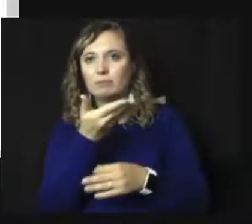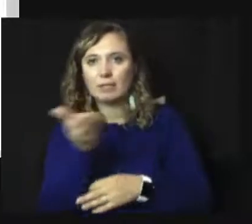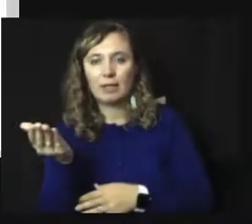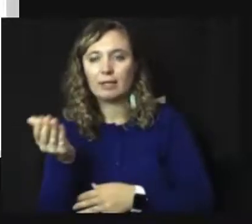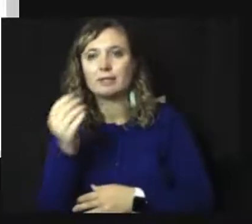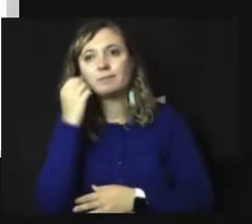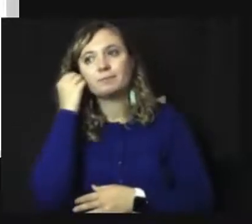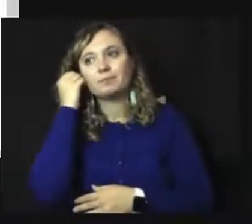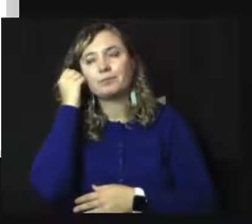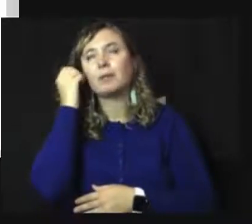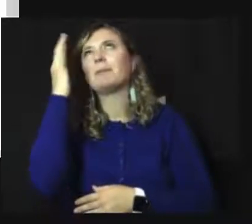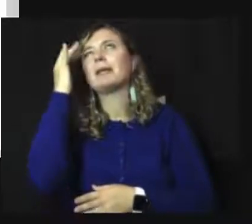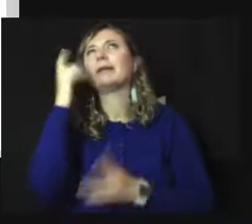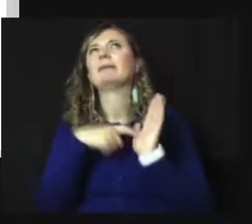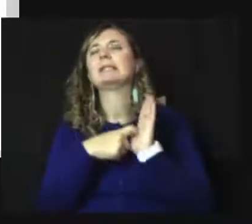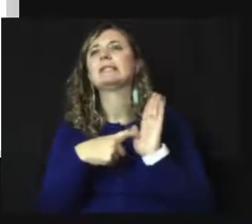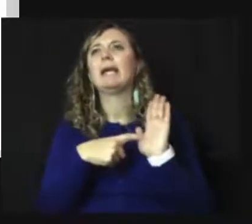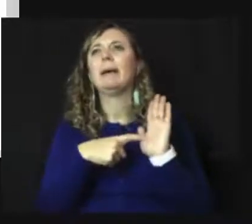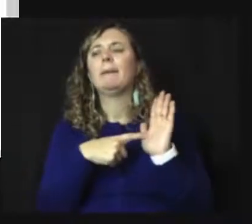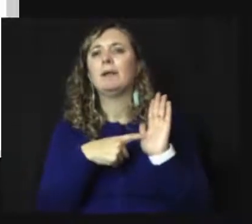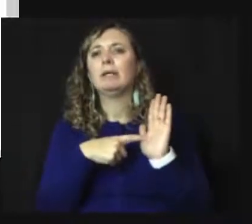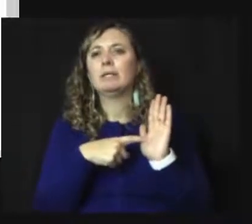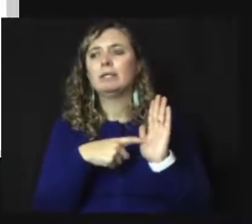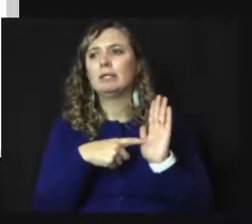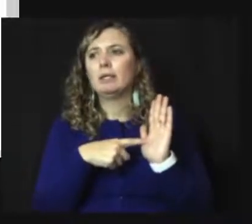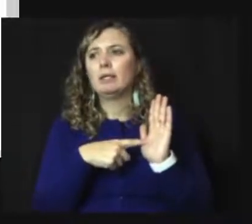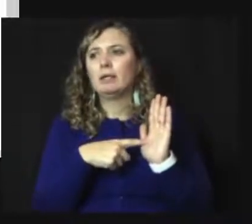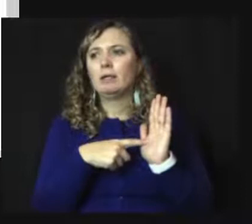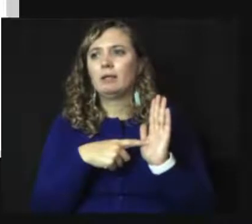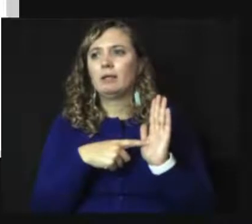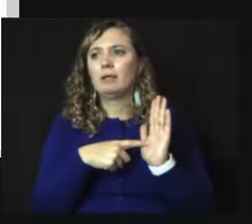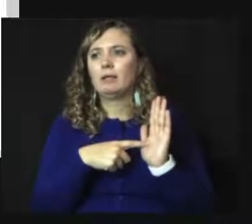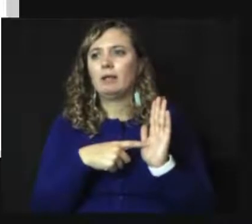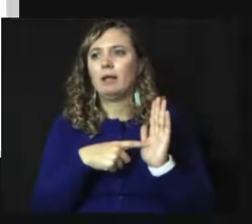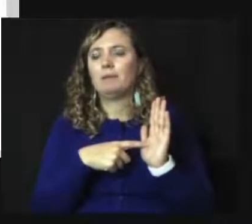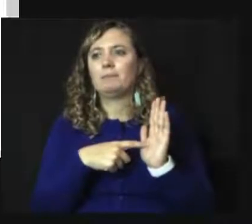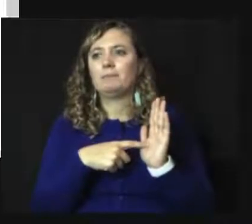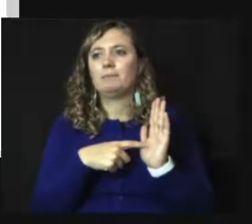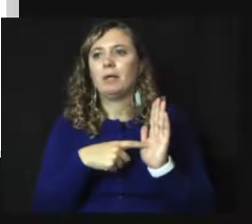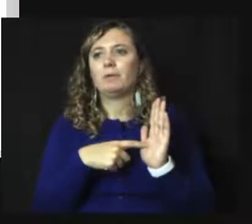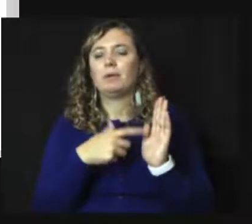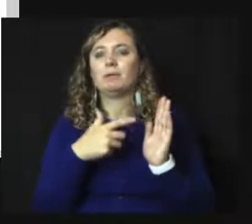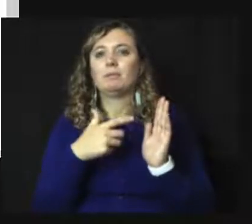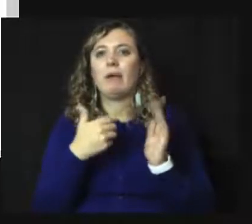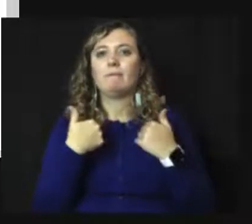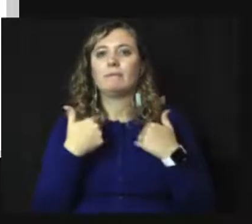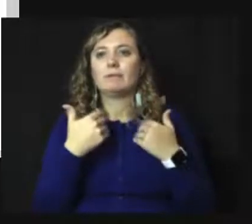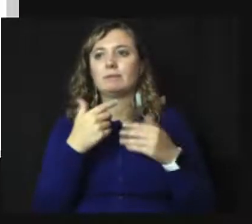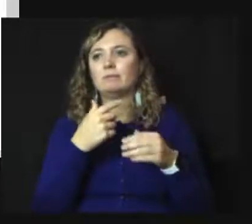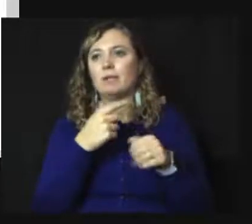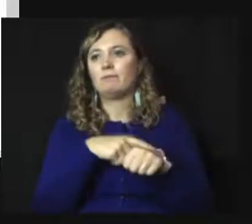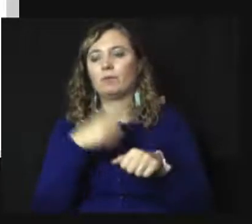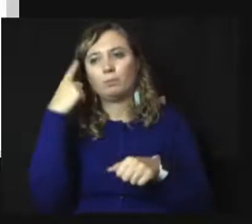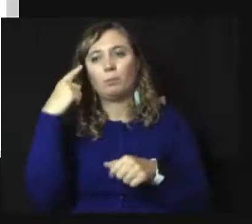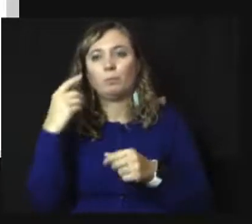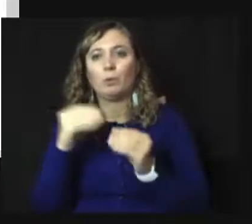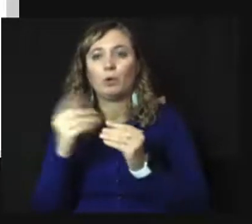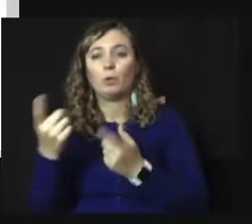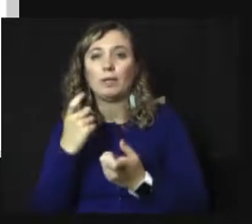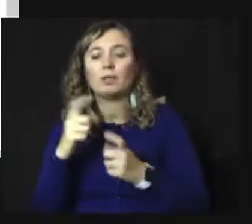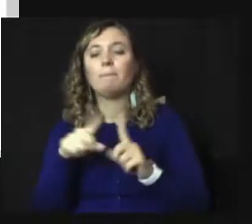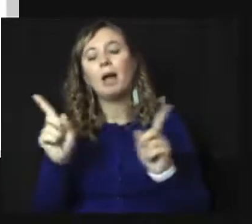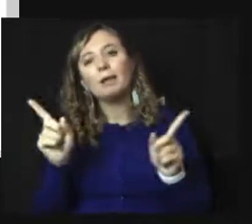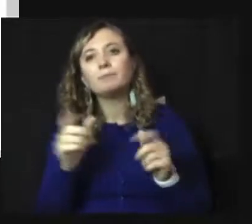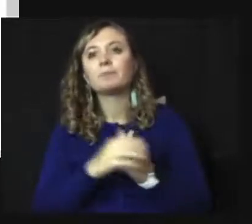of an example, but I will leave space because we're almost out of time if there's other questions. But yeah, so for instance, Miss Frizzle,